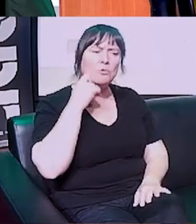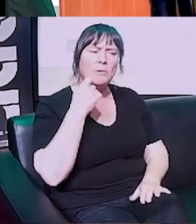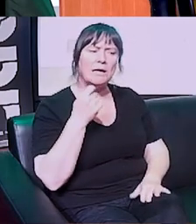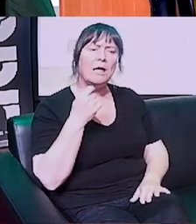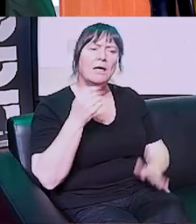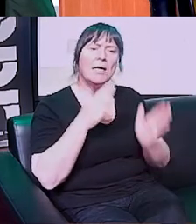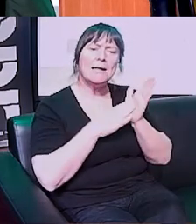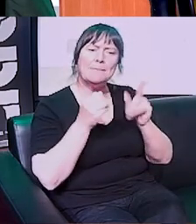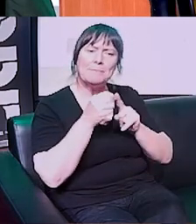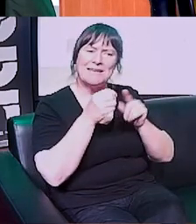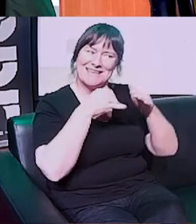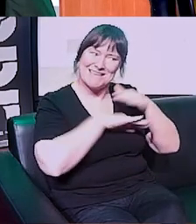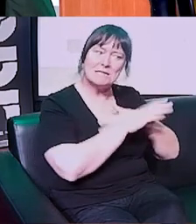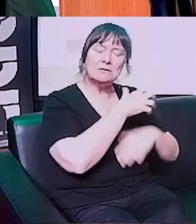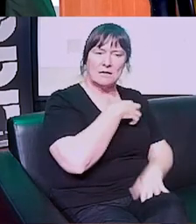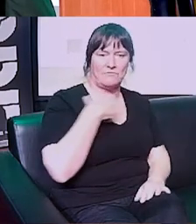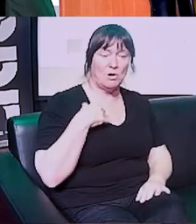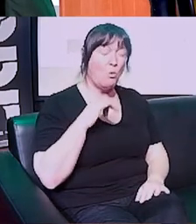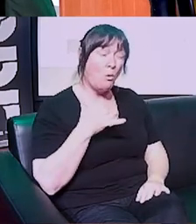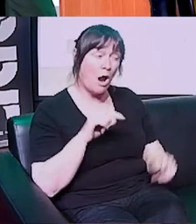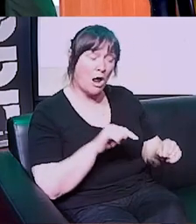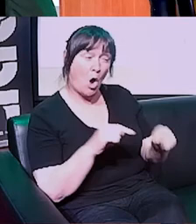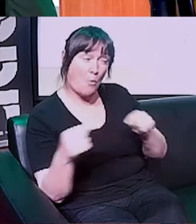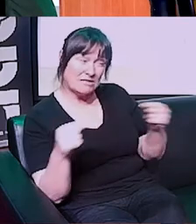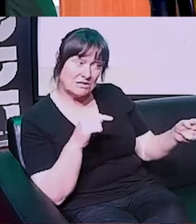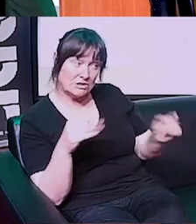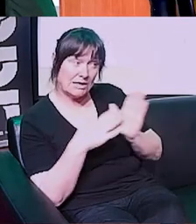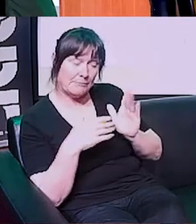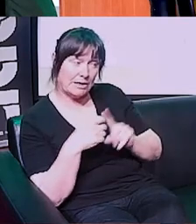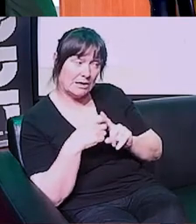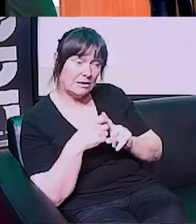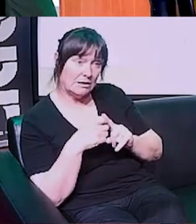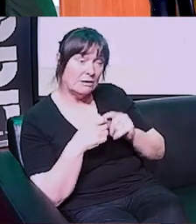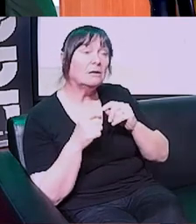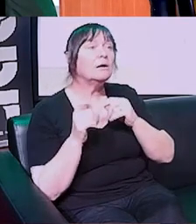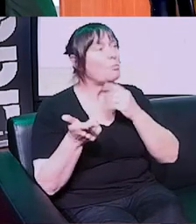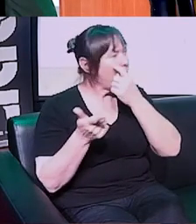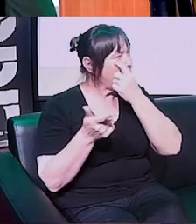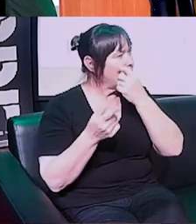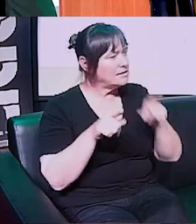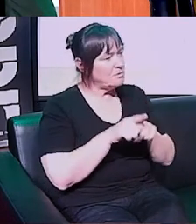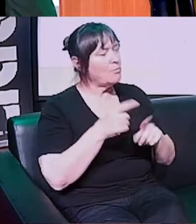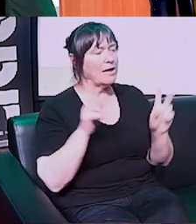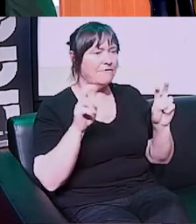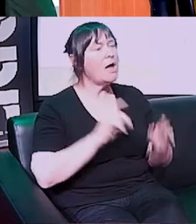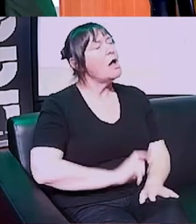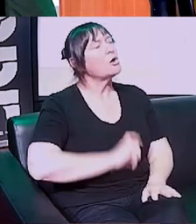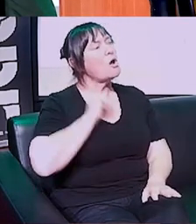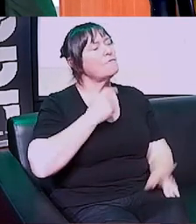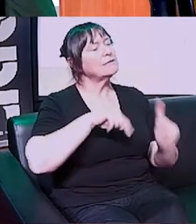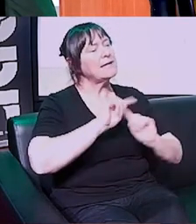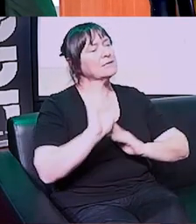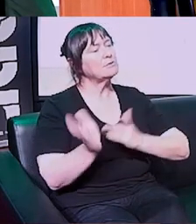and potentially opposition, I suppose, is the only other option? But there are other options as well. There's confidence and supply agreements. We've had that before as